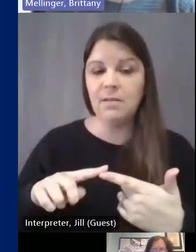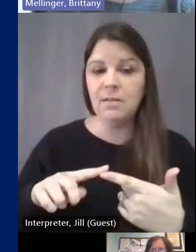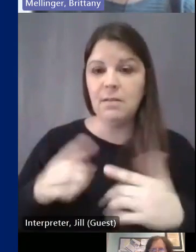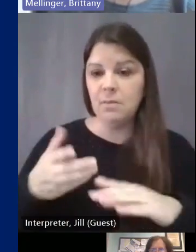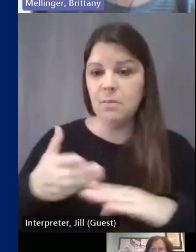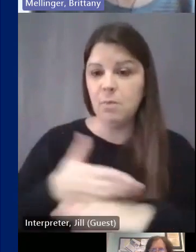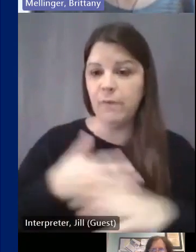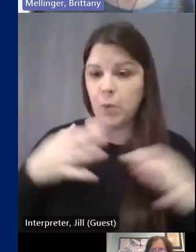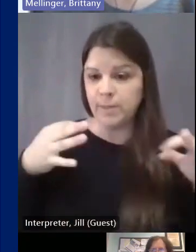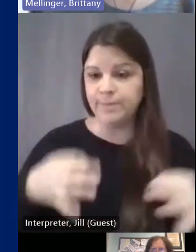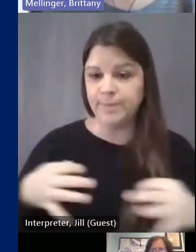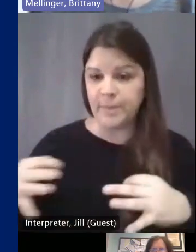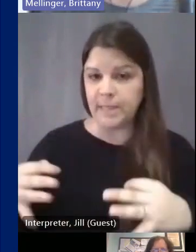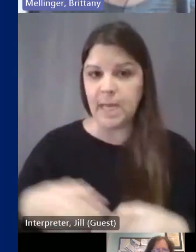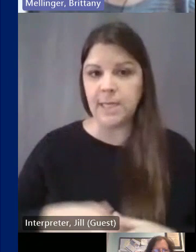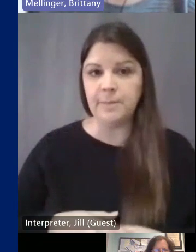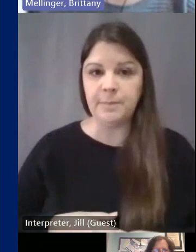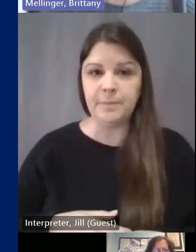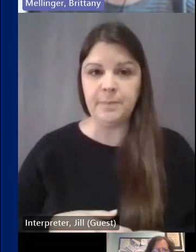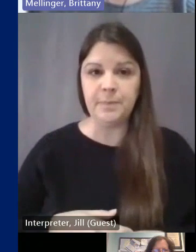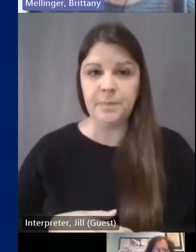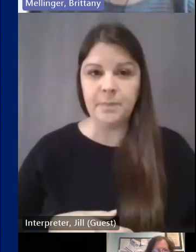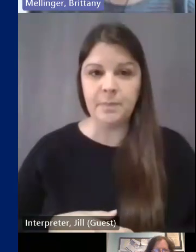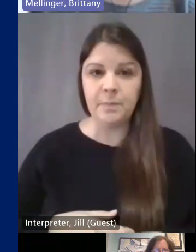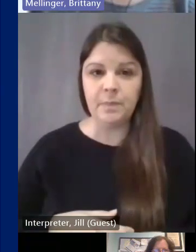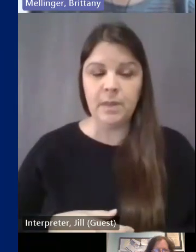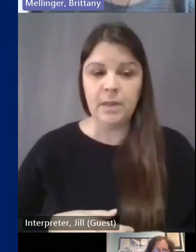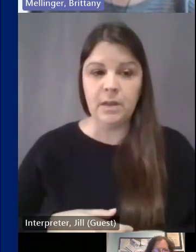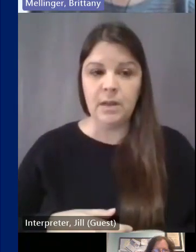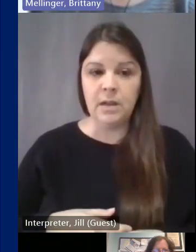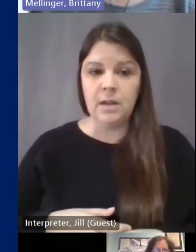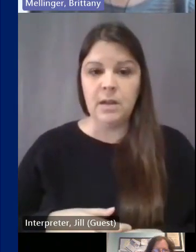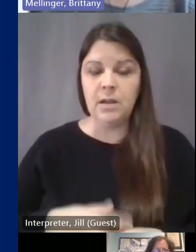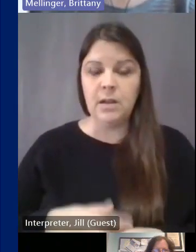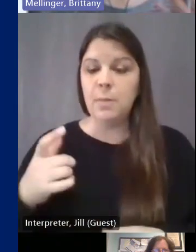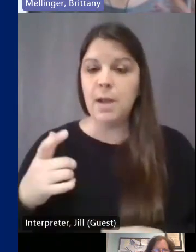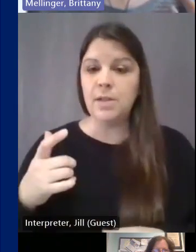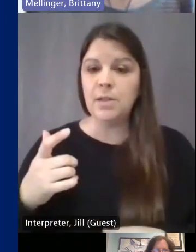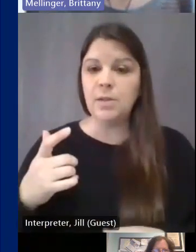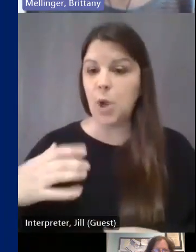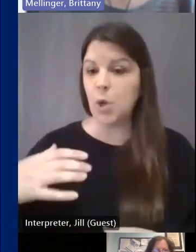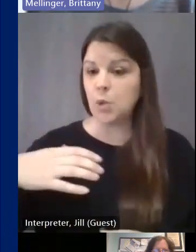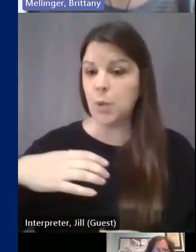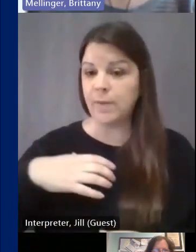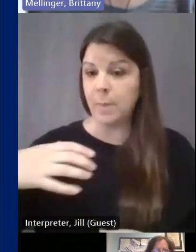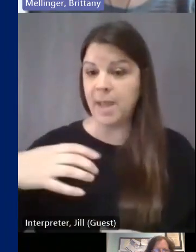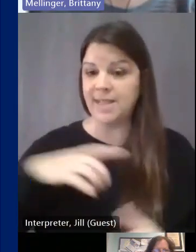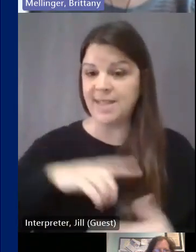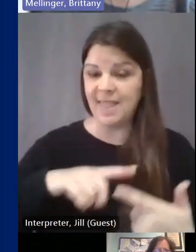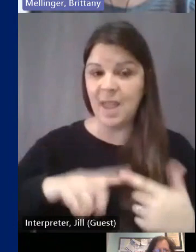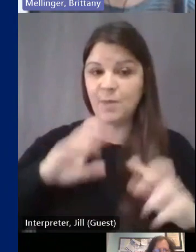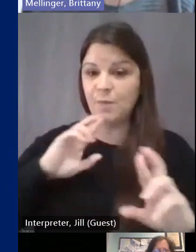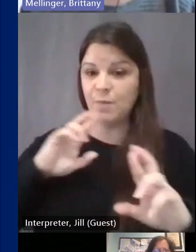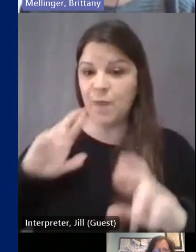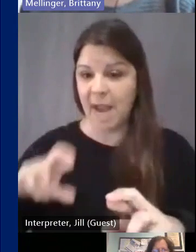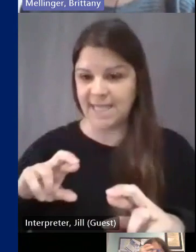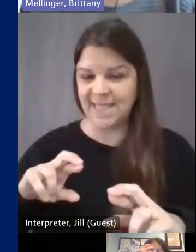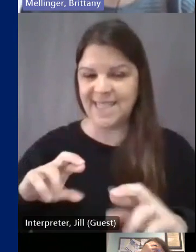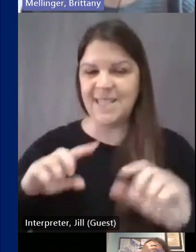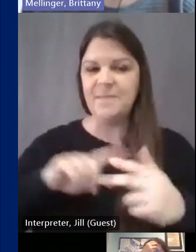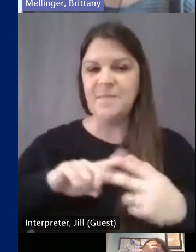before making a determination. But beyond reacting to complaints when they arise, we also work